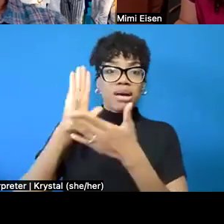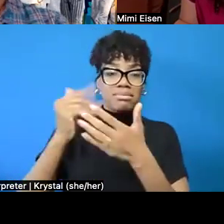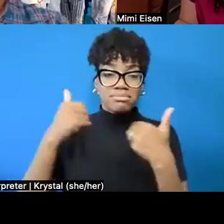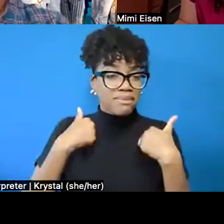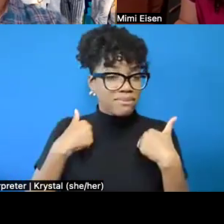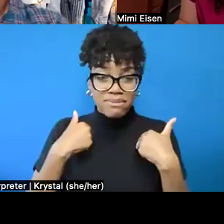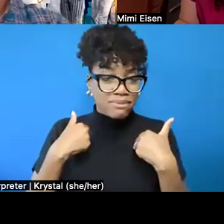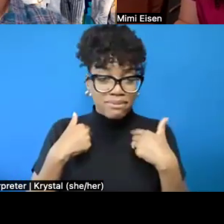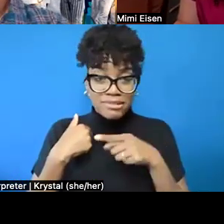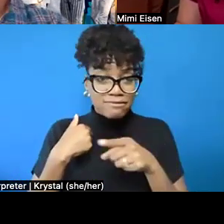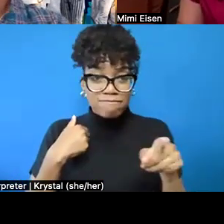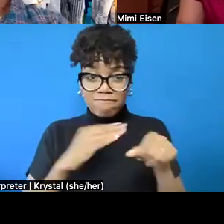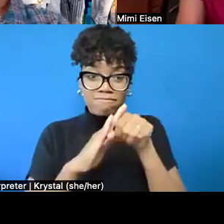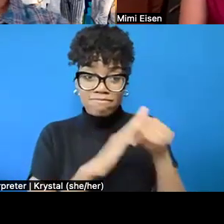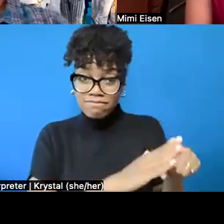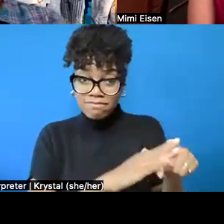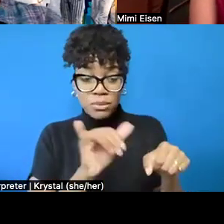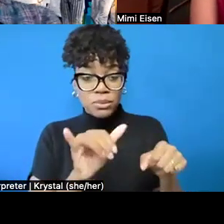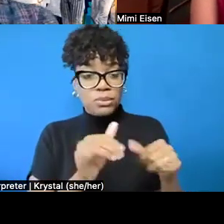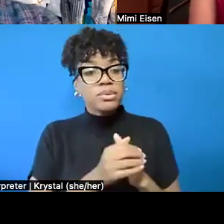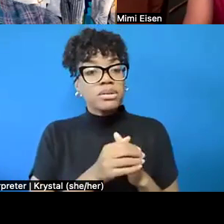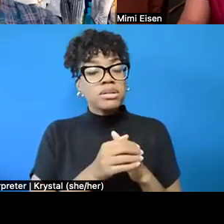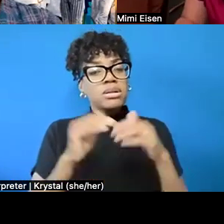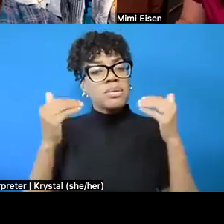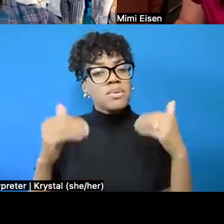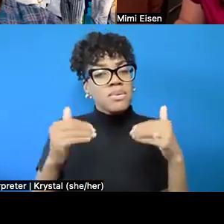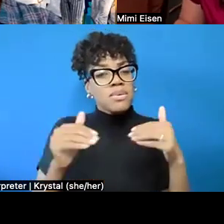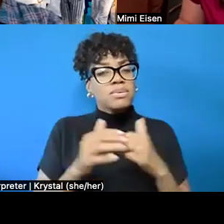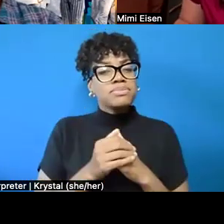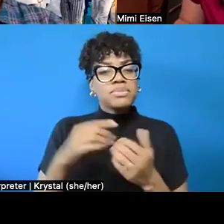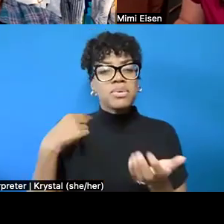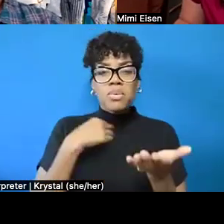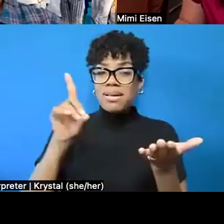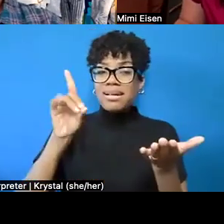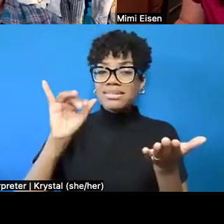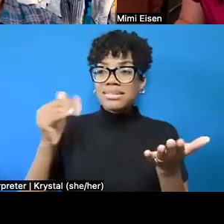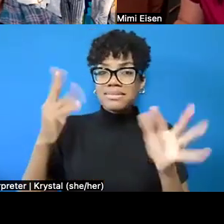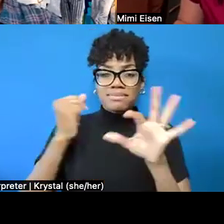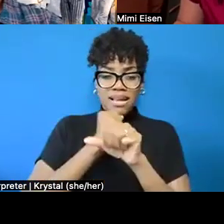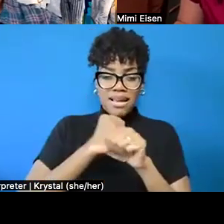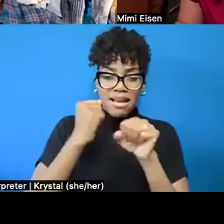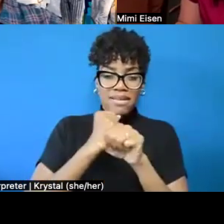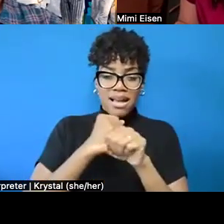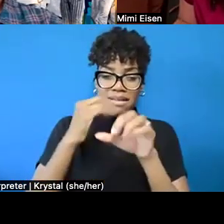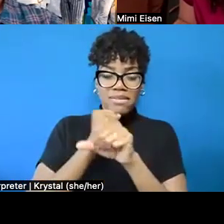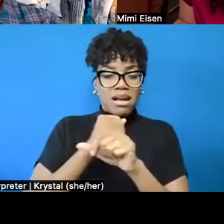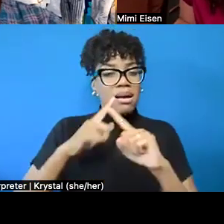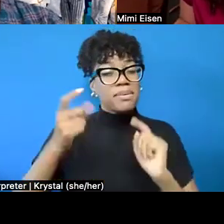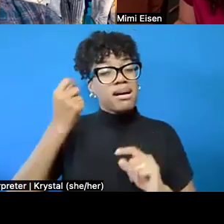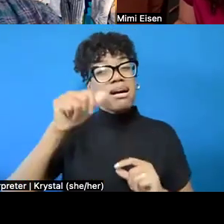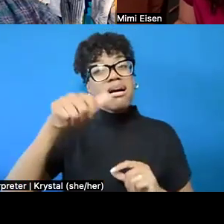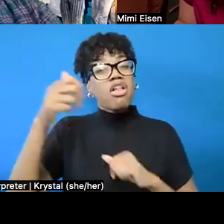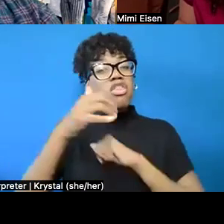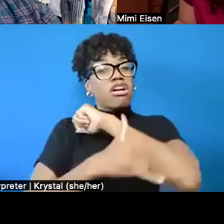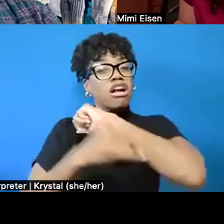with dignity, right? It doesn't guarantee things that many other countries have in their constitution, right?